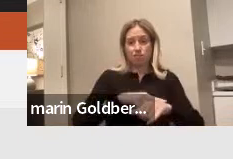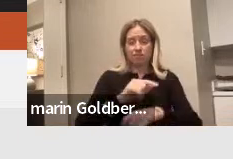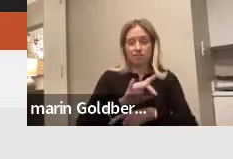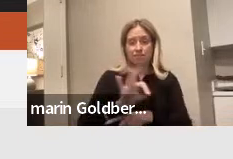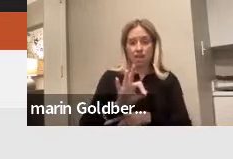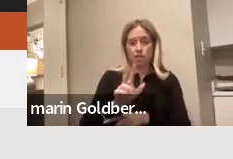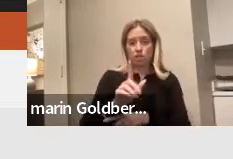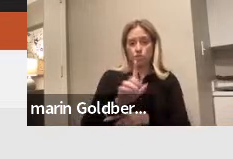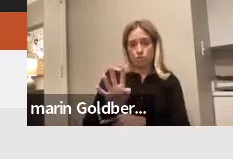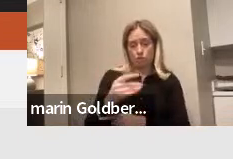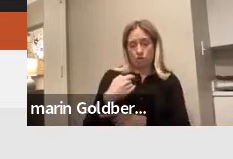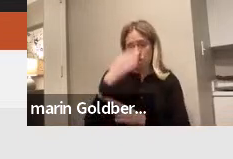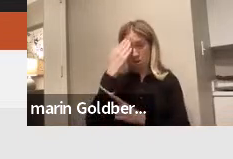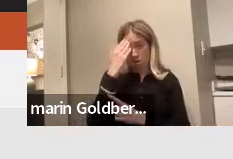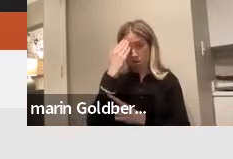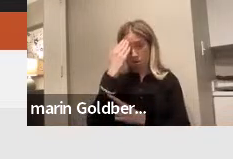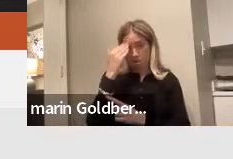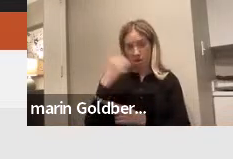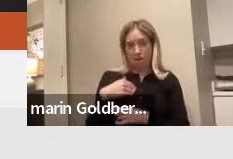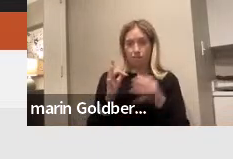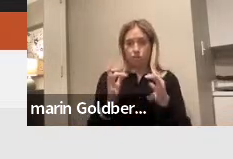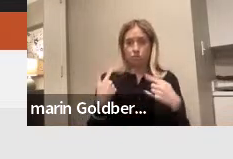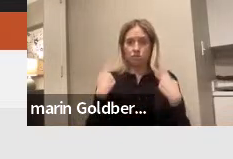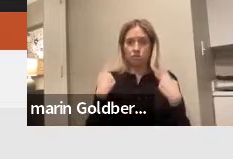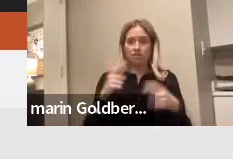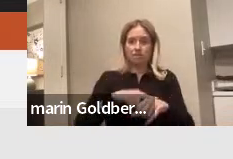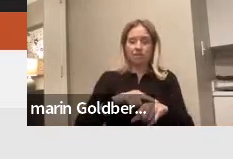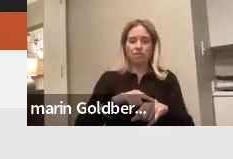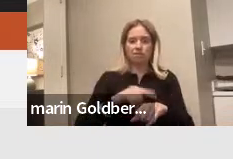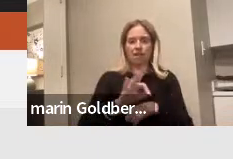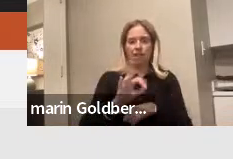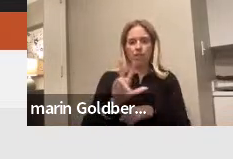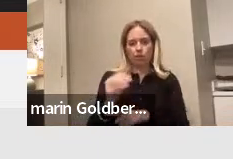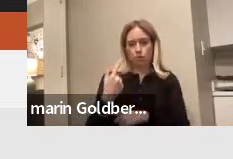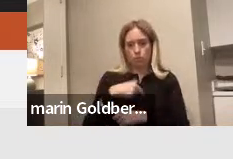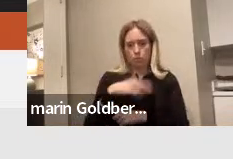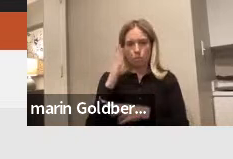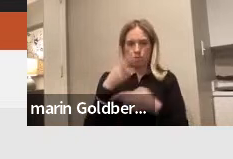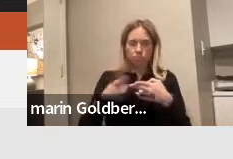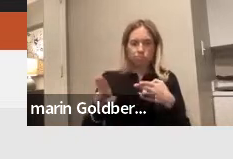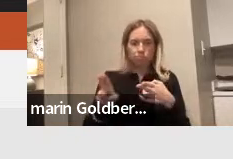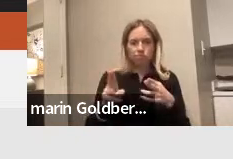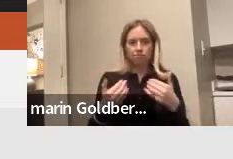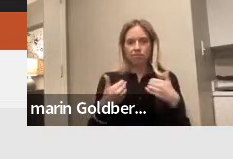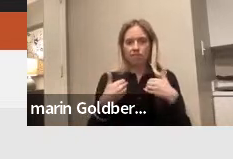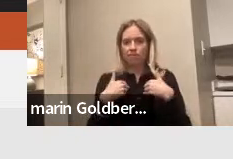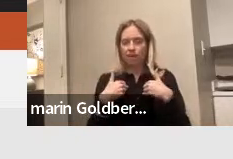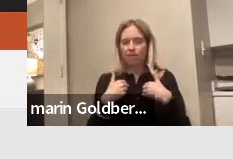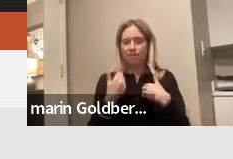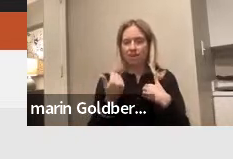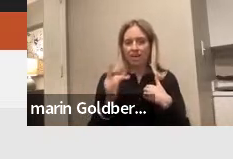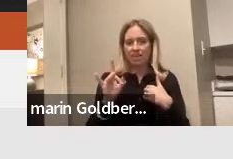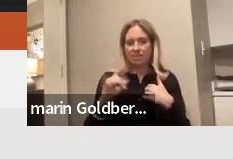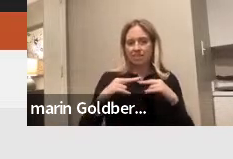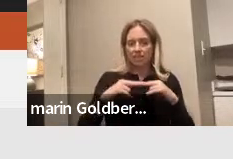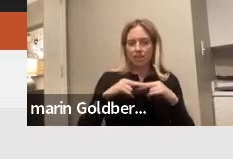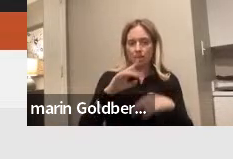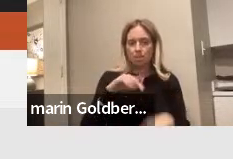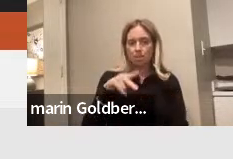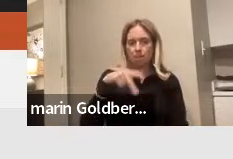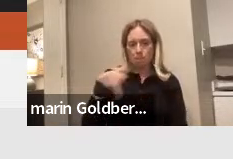have the interpreters till 9:30, so we'll keep the presentation brief. What I do have an 18-slide